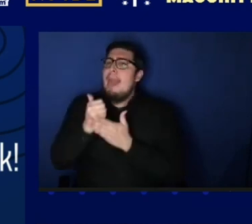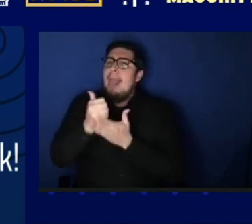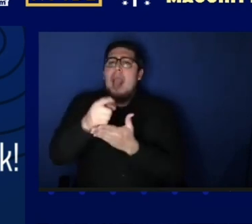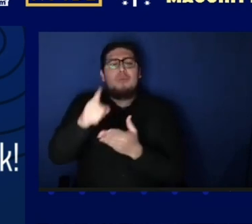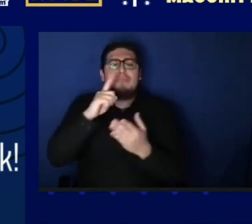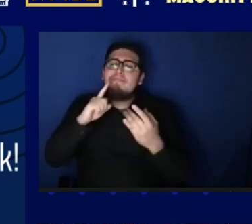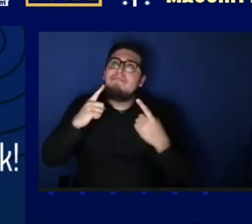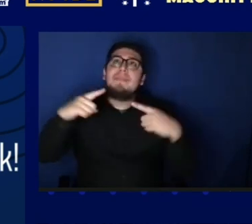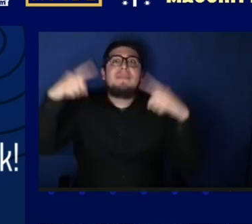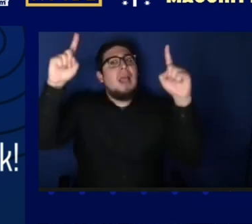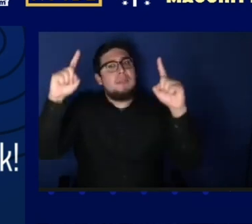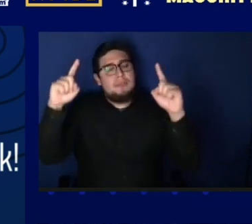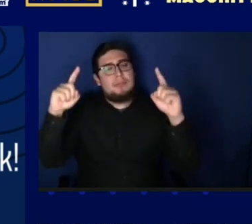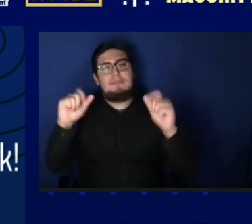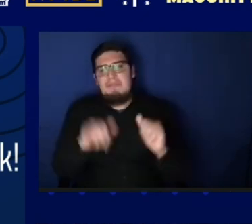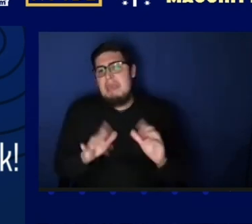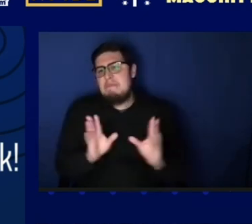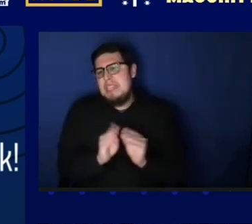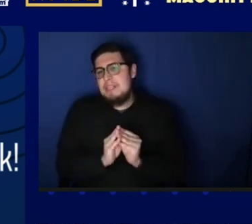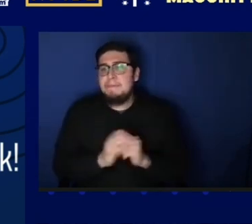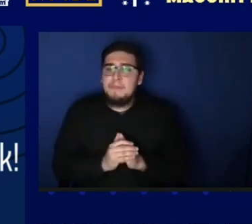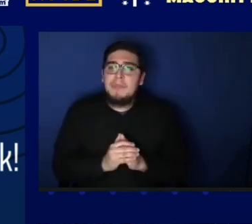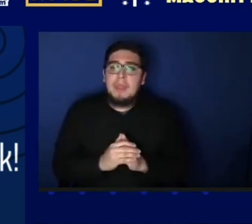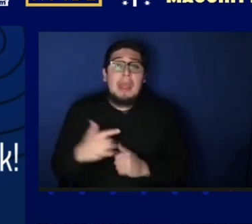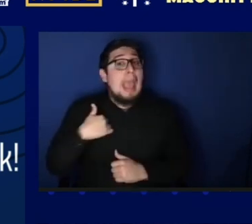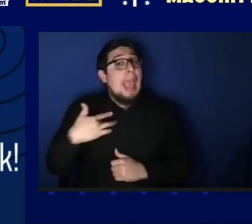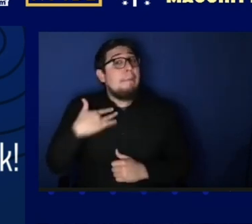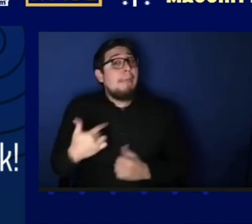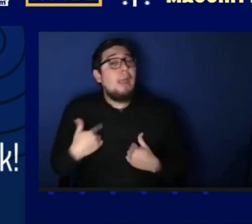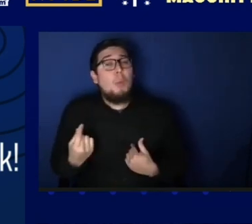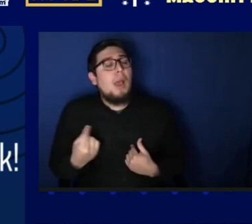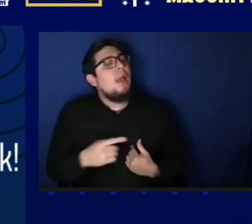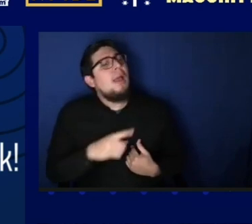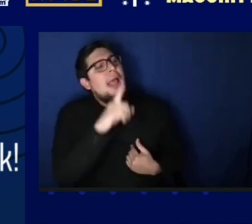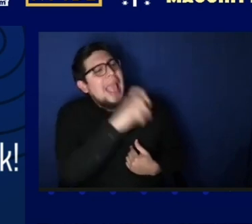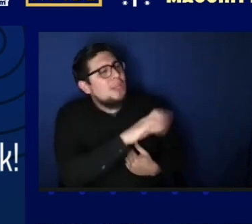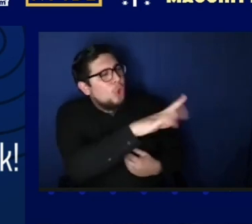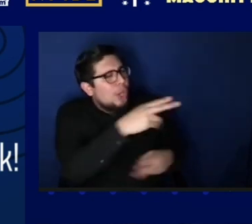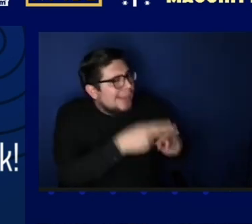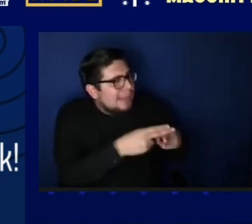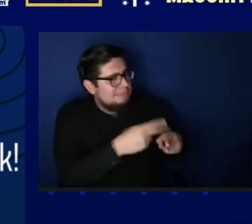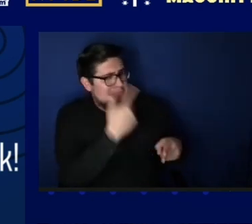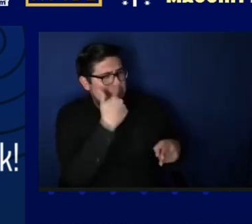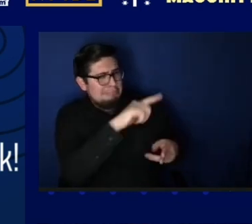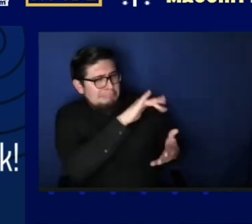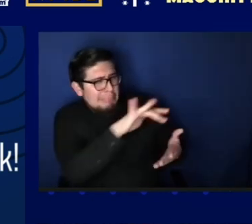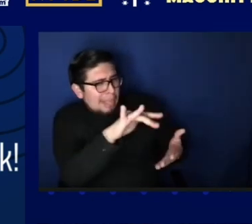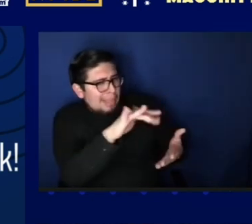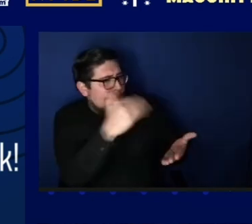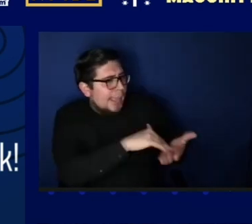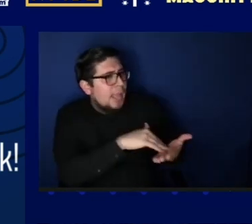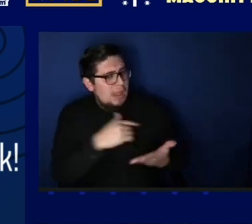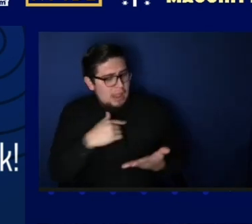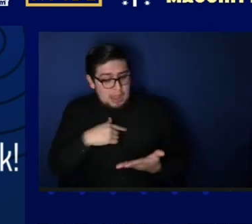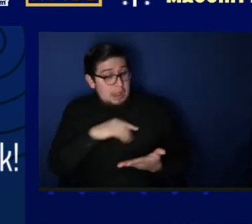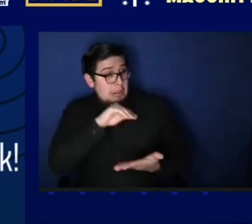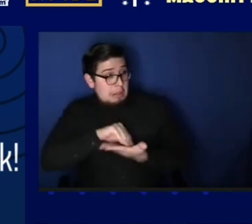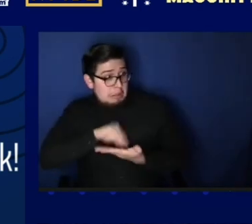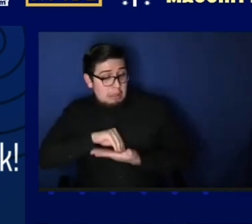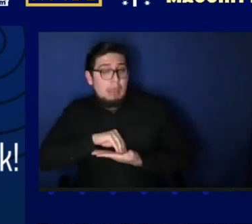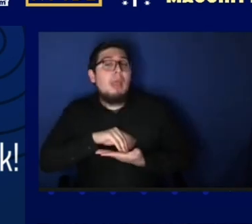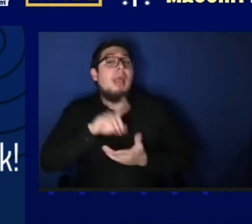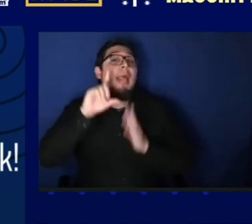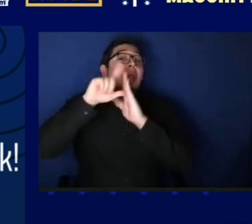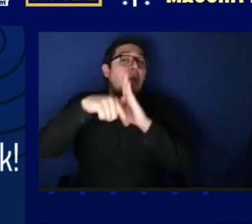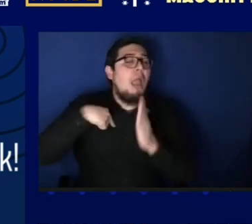with, right? I like to ask, can you say their name again? Can you even spell it out? And I'll do some research on who that person is to